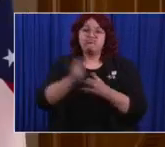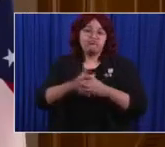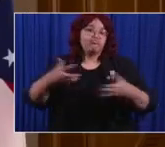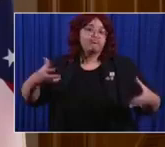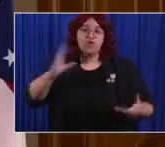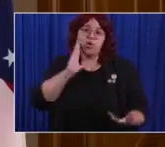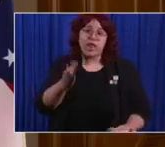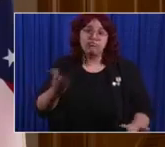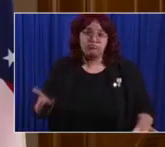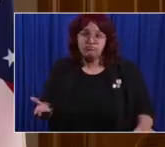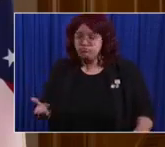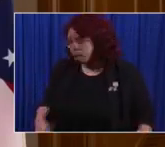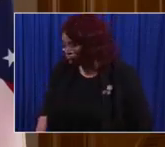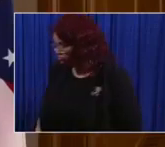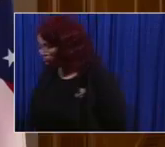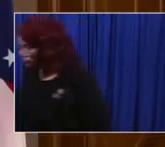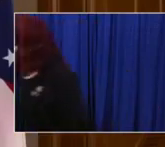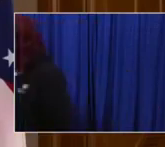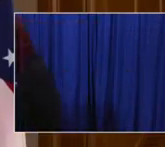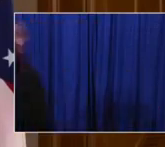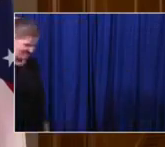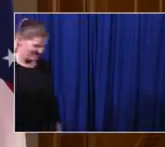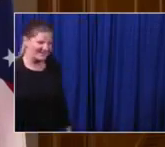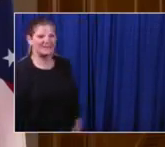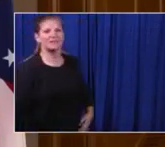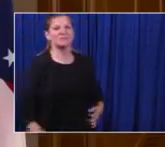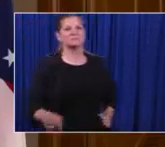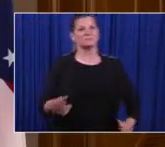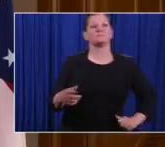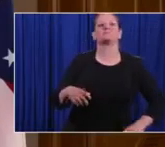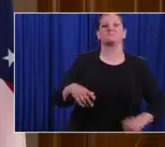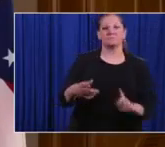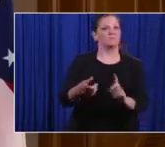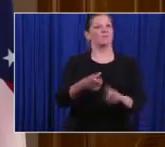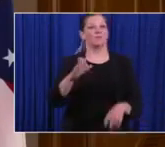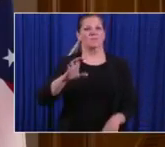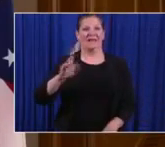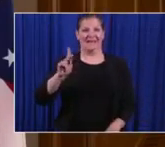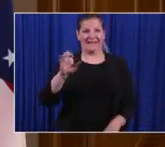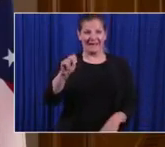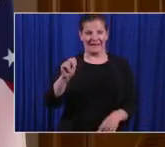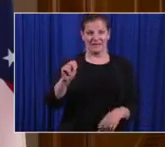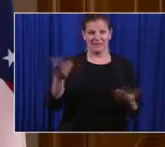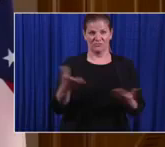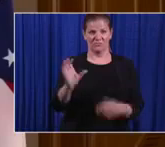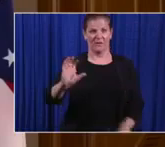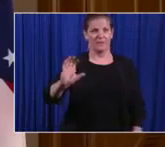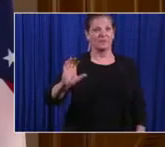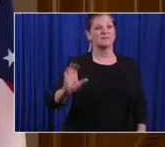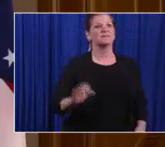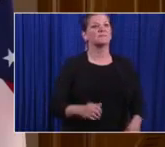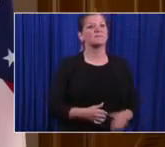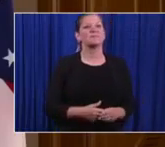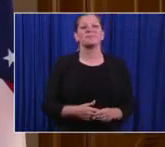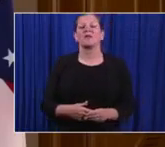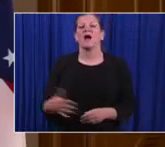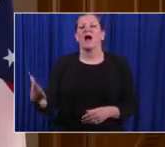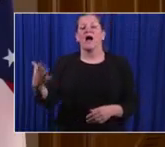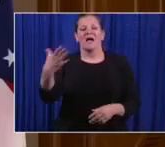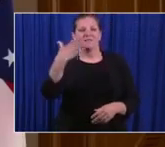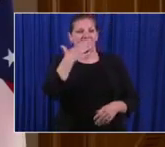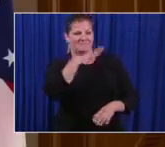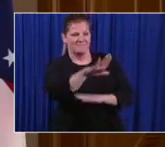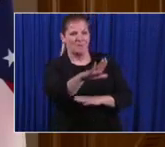Next question is from Jeff Reddick at WSYX in Columbus. Good afternoon, Governor. I'm sure you've heard a lot of